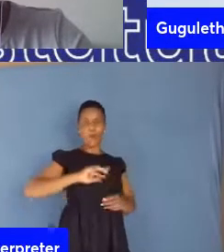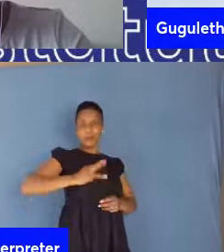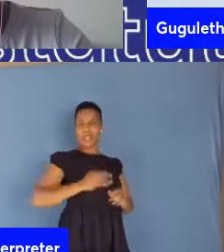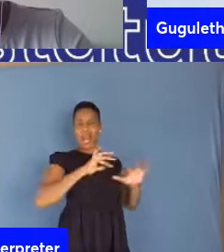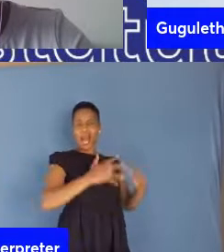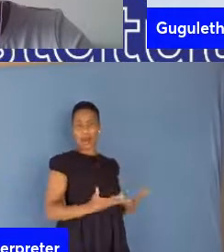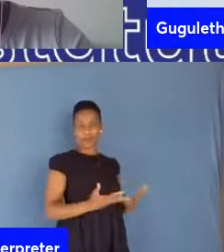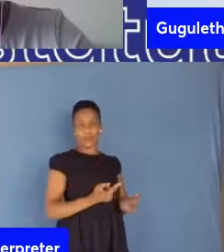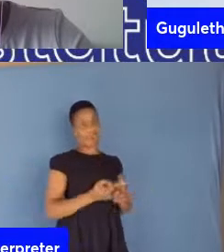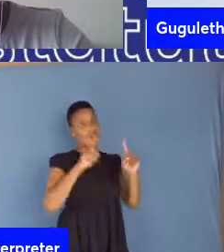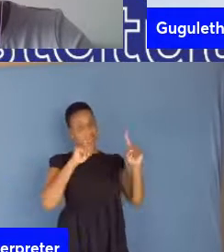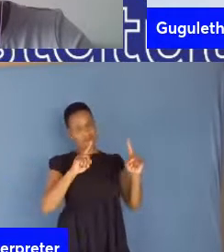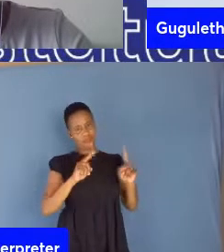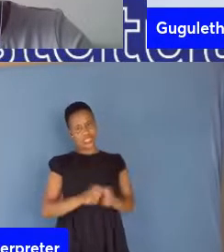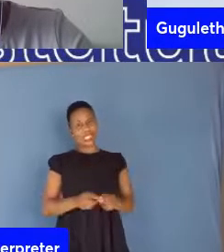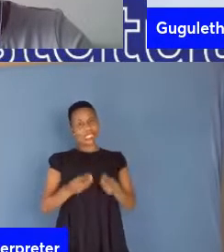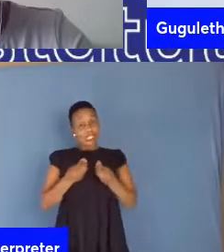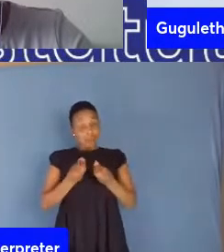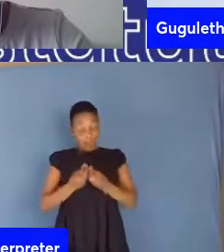on their bodies.